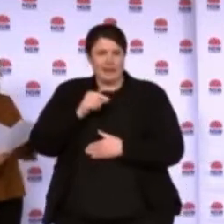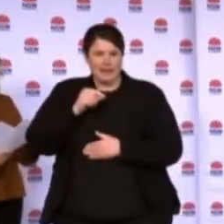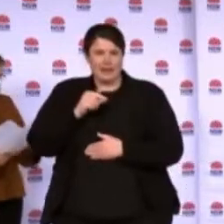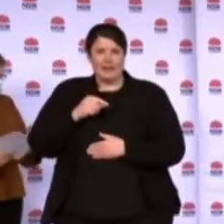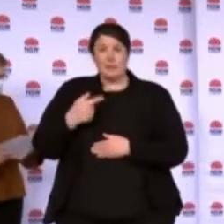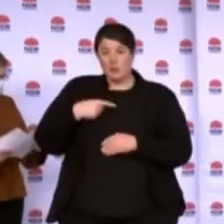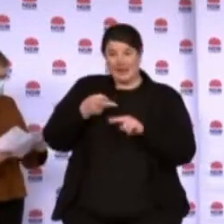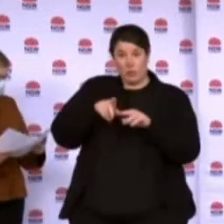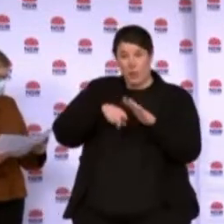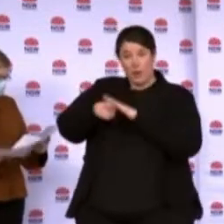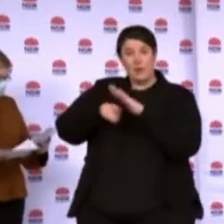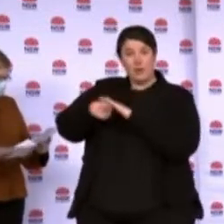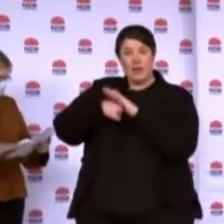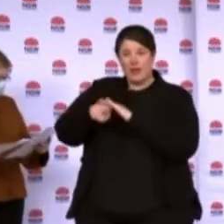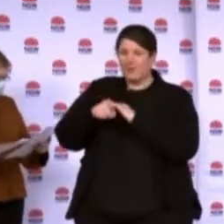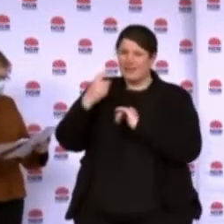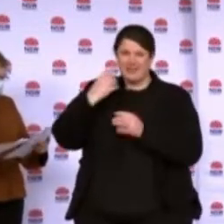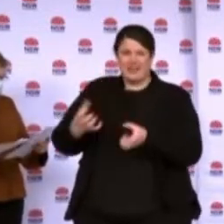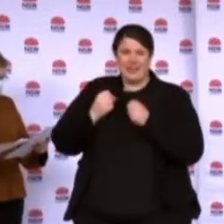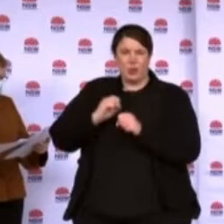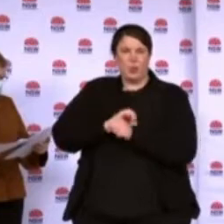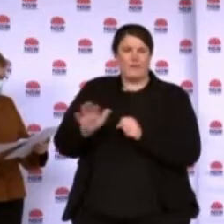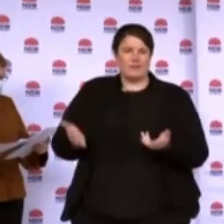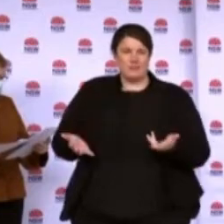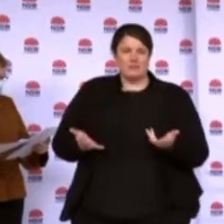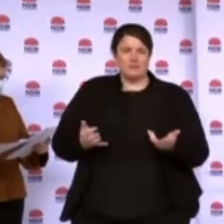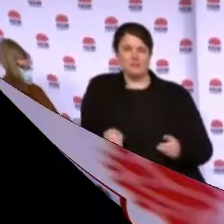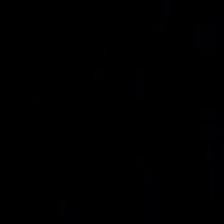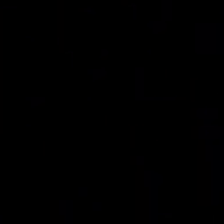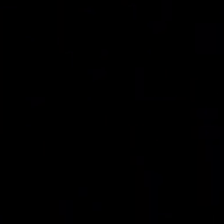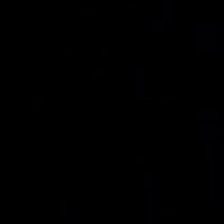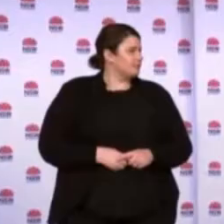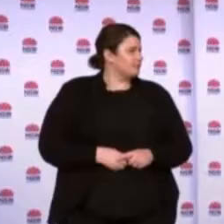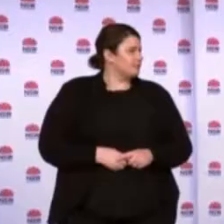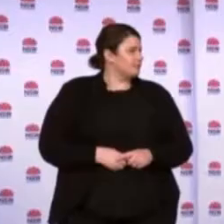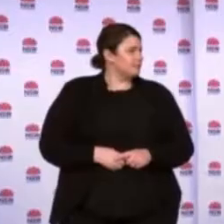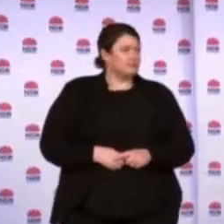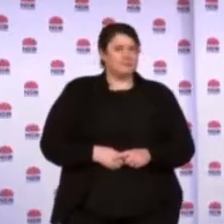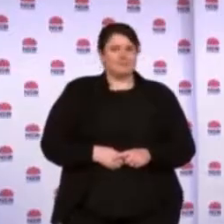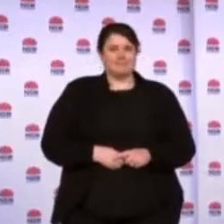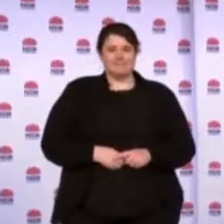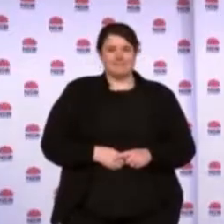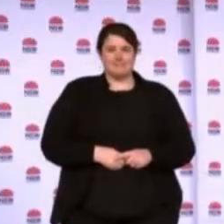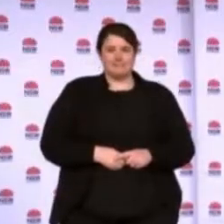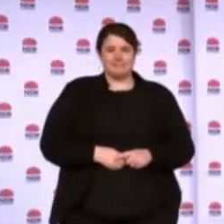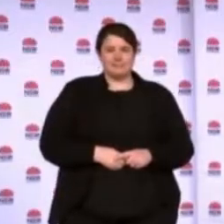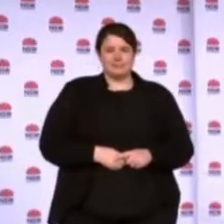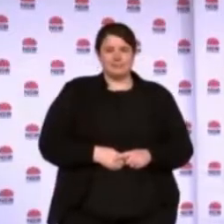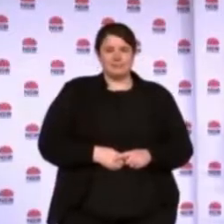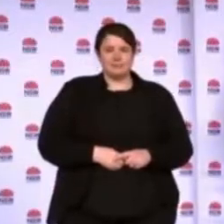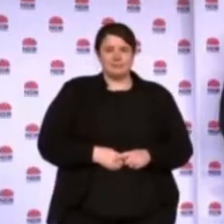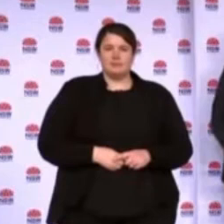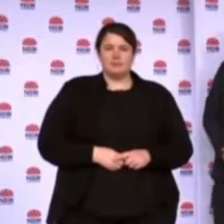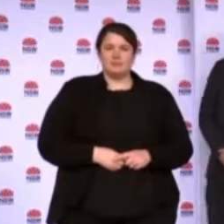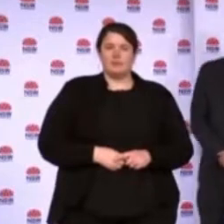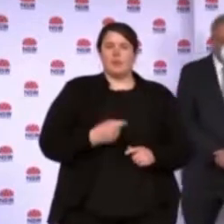the virus is spreading, and we just need people to follow the information we're providing. Thank you. Thank you, Premier. So